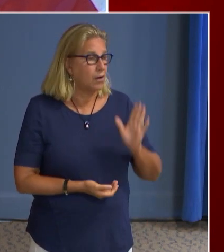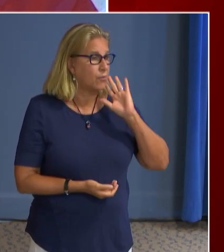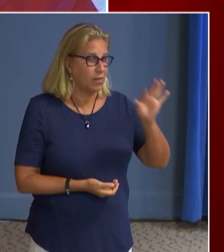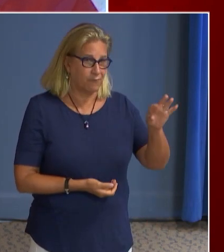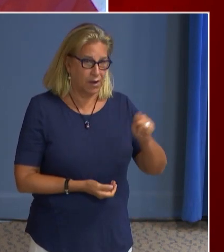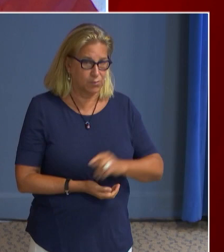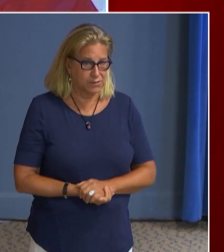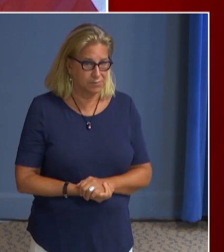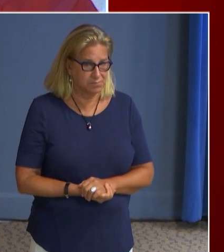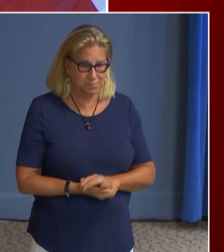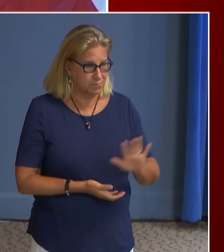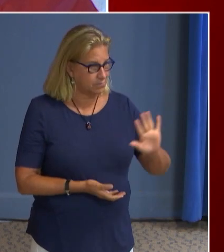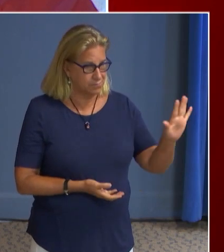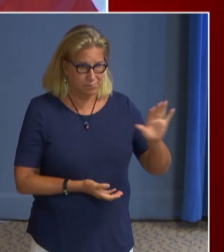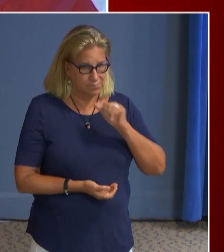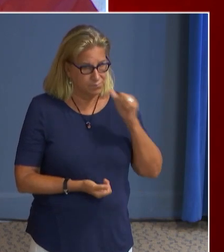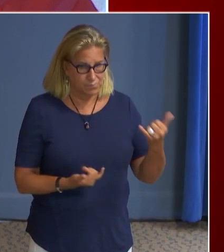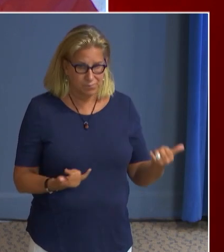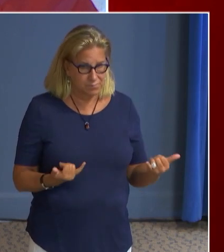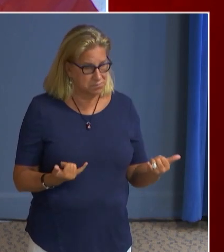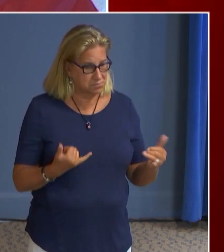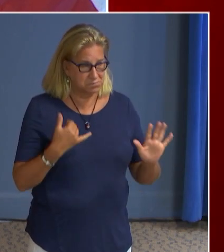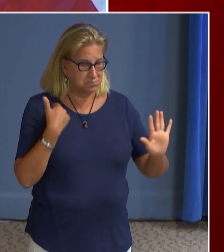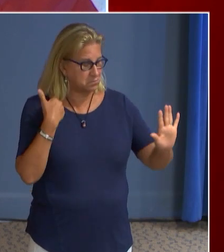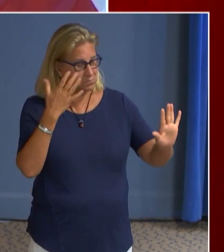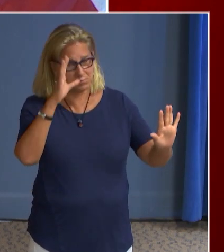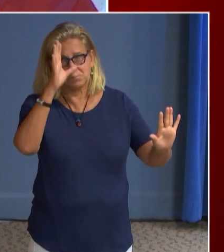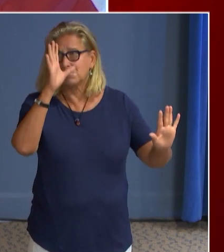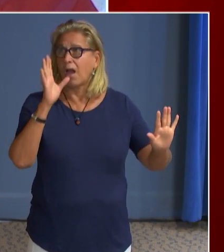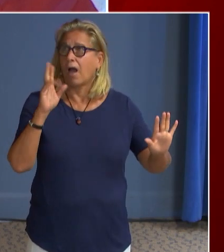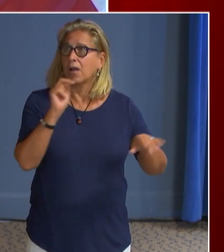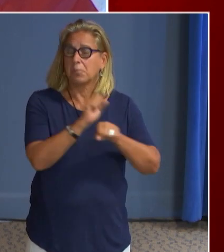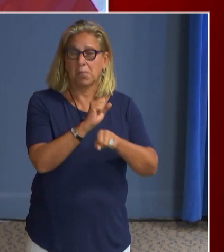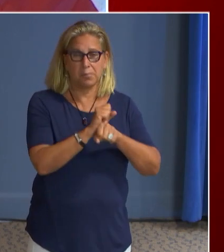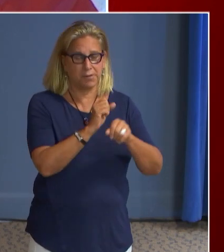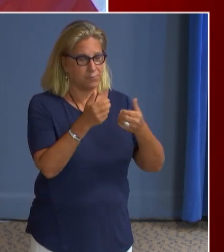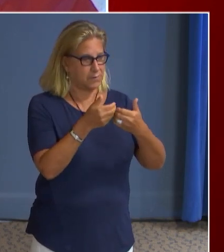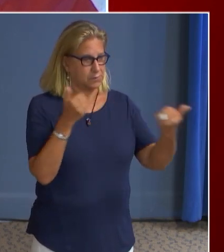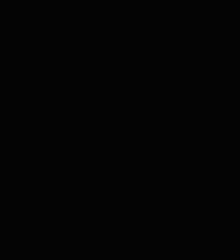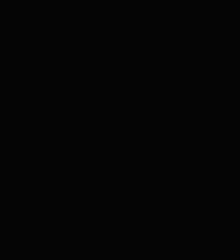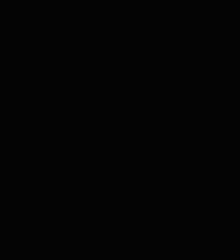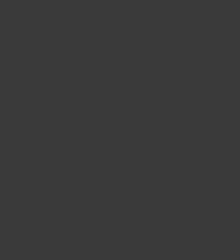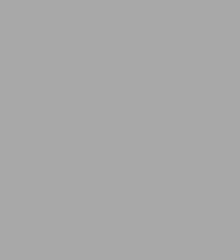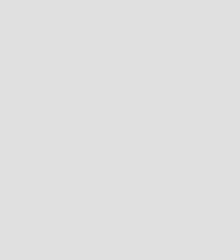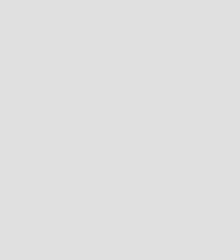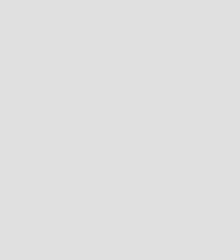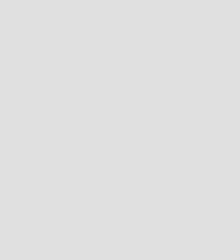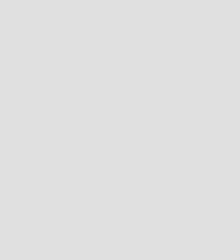we're not aware of any unemployment problem. All right, thank you. Okay, thank you.